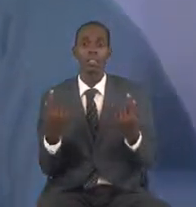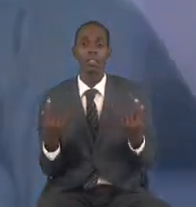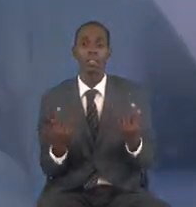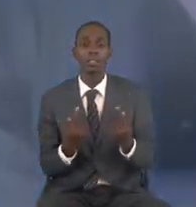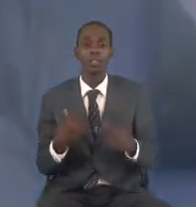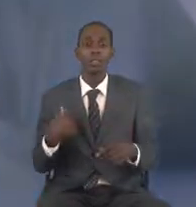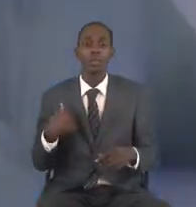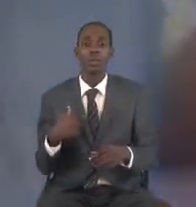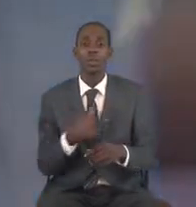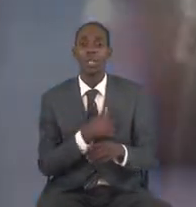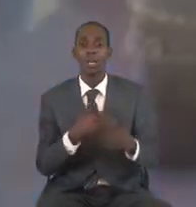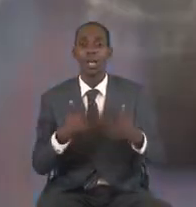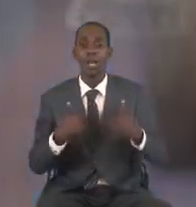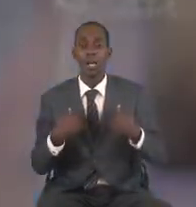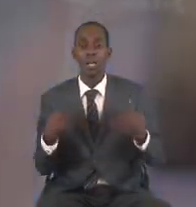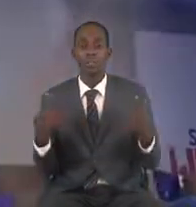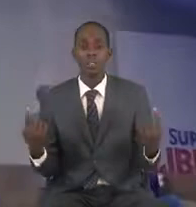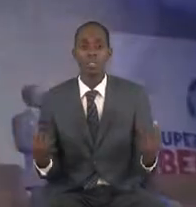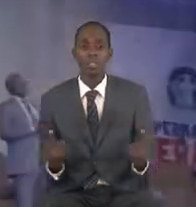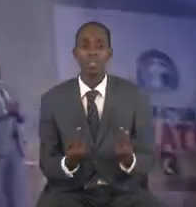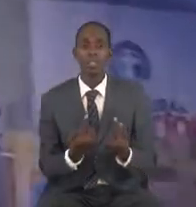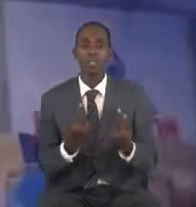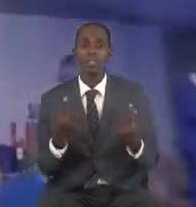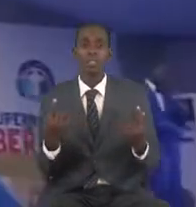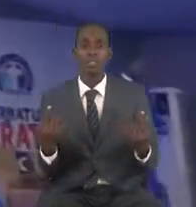sinned, we have